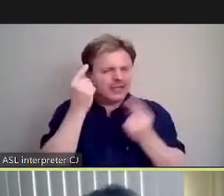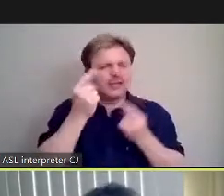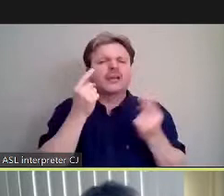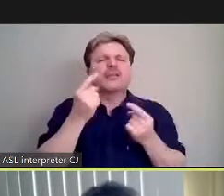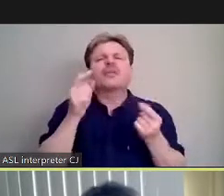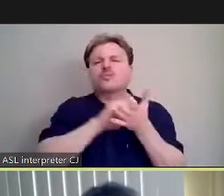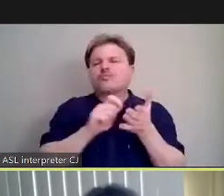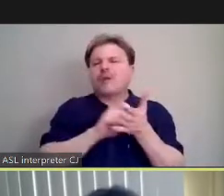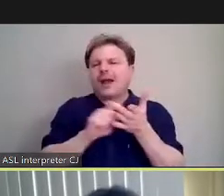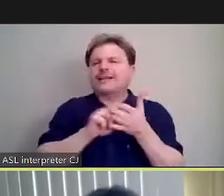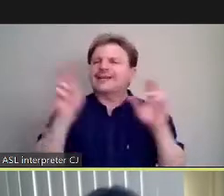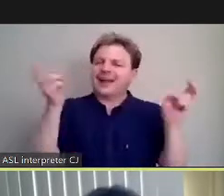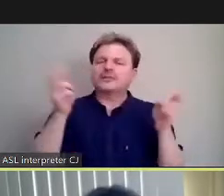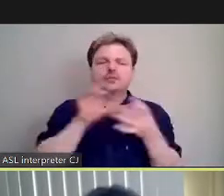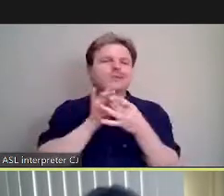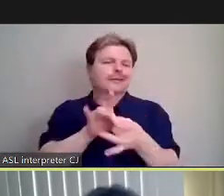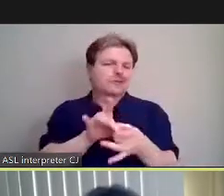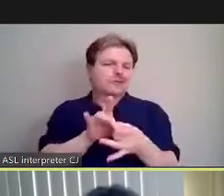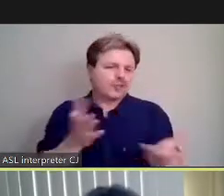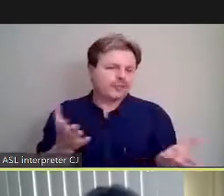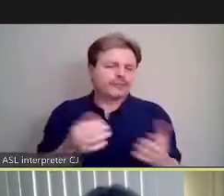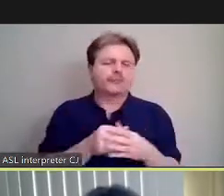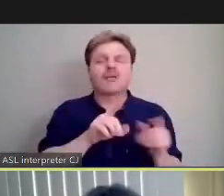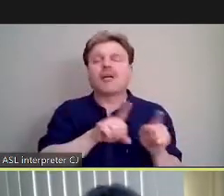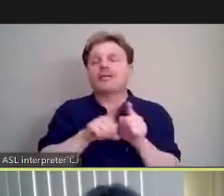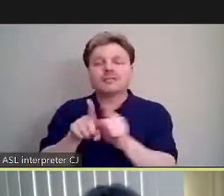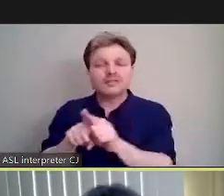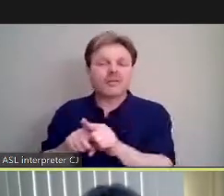as relationship. And then also